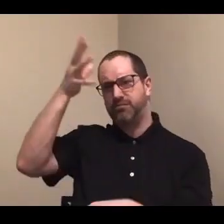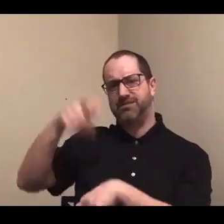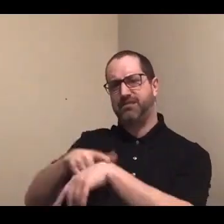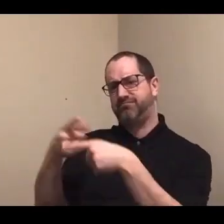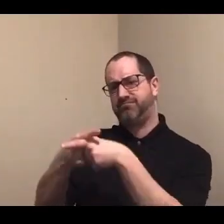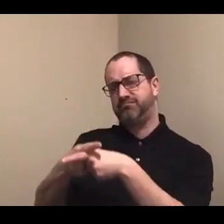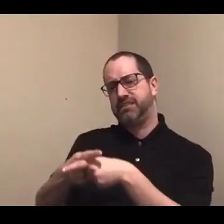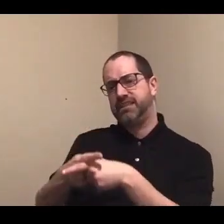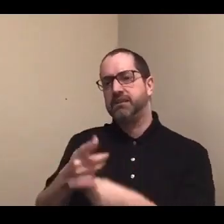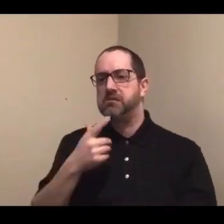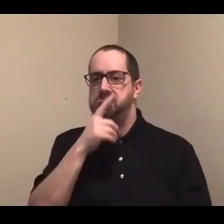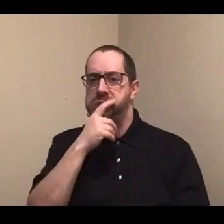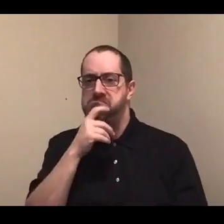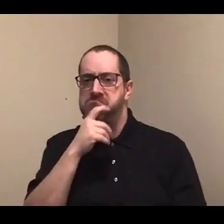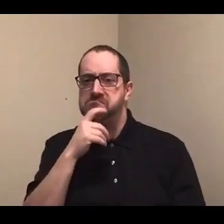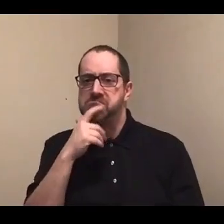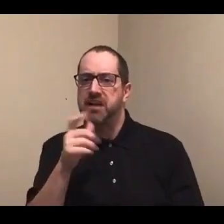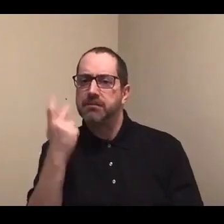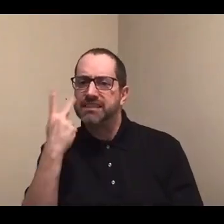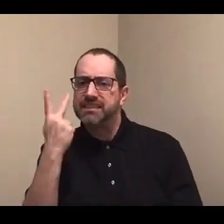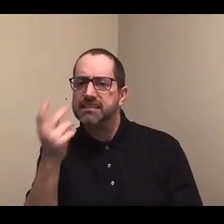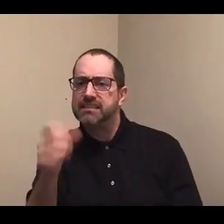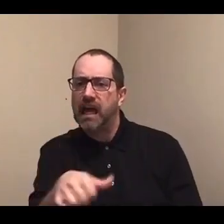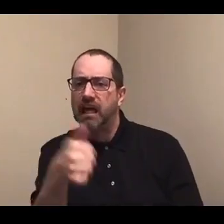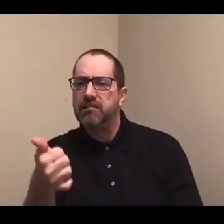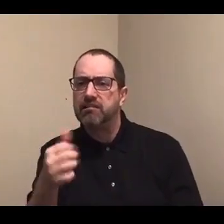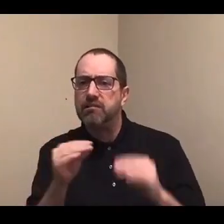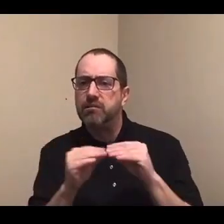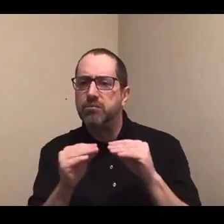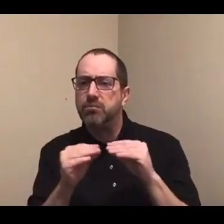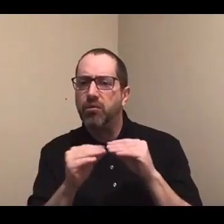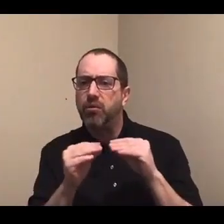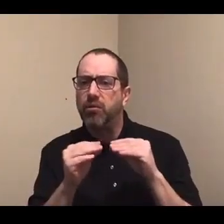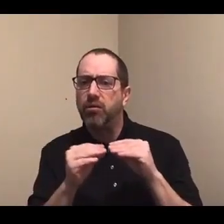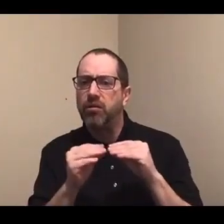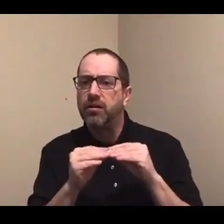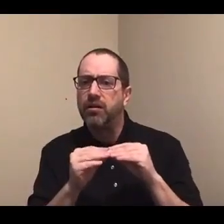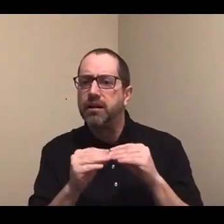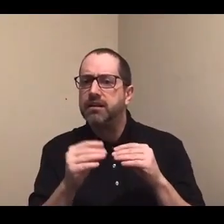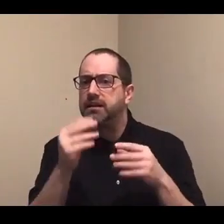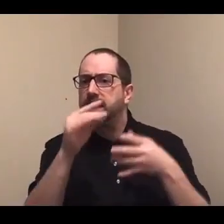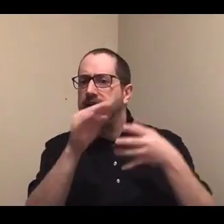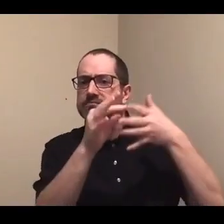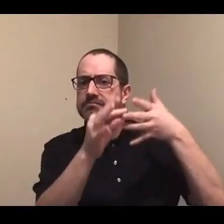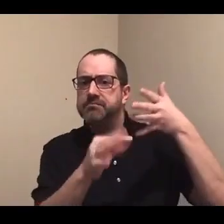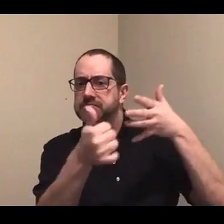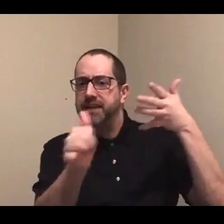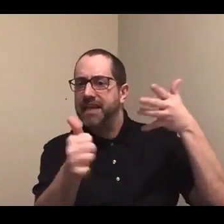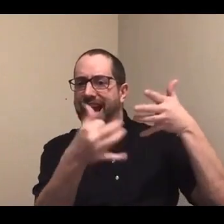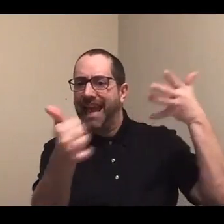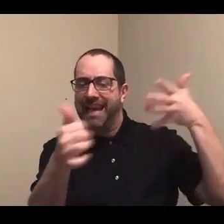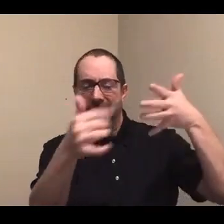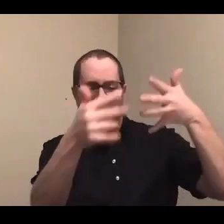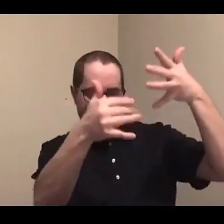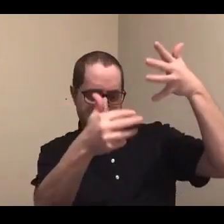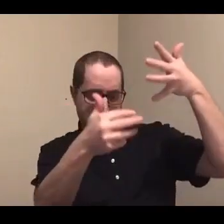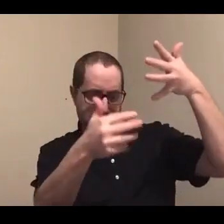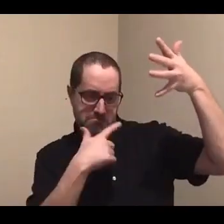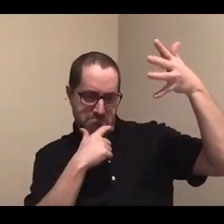down here to click on the calendar view and select any of the appointments that are available that